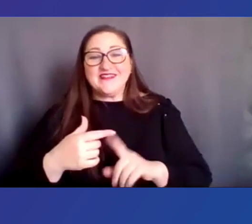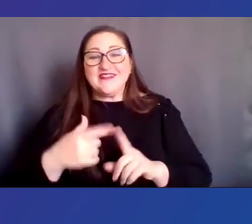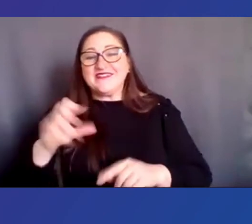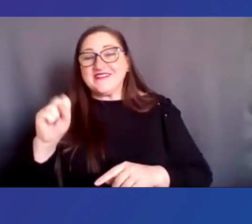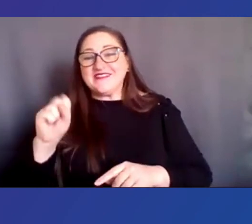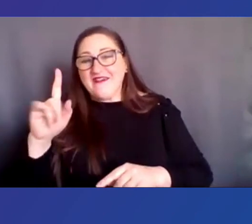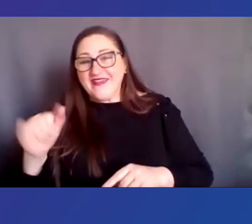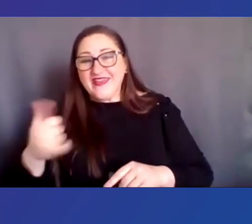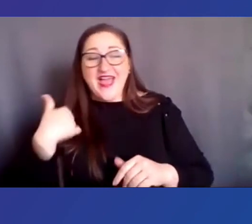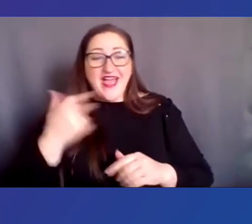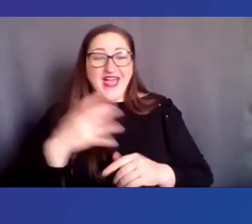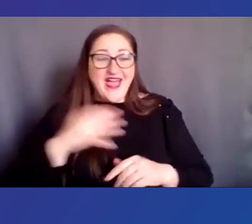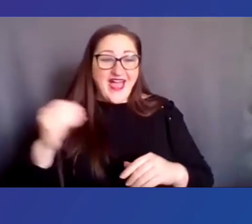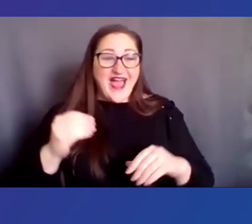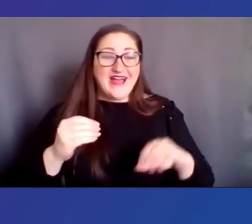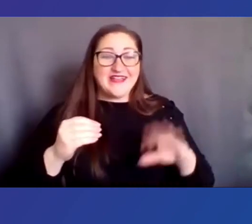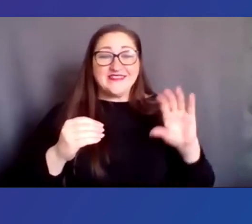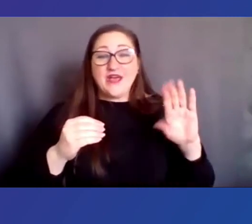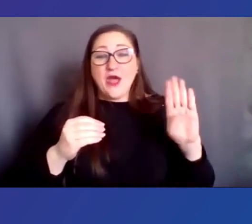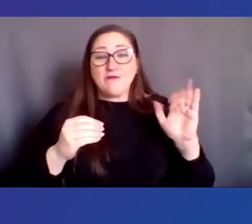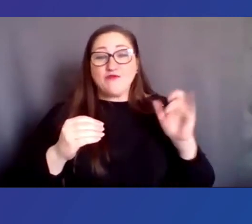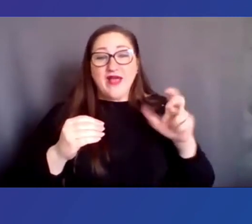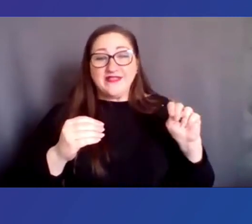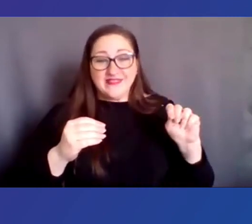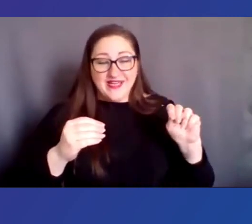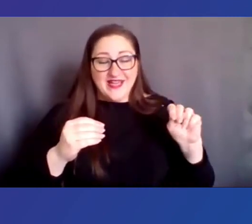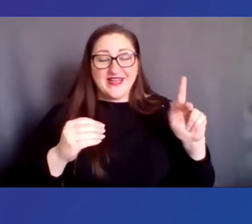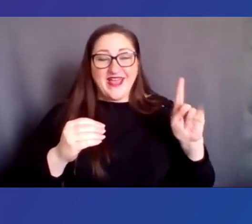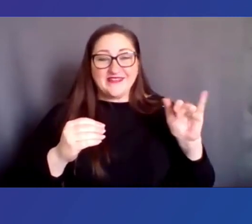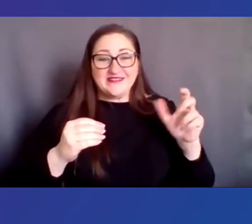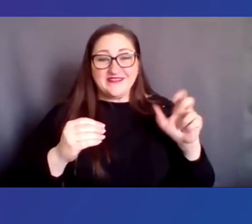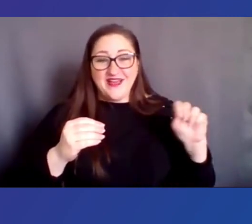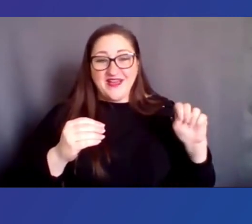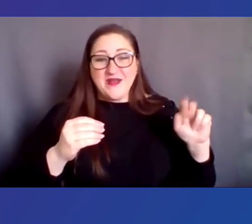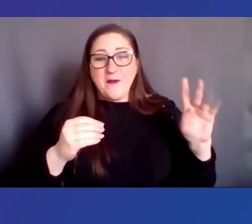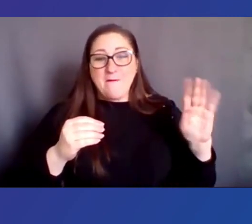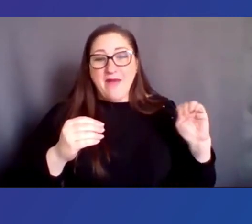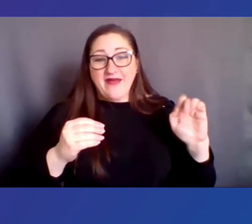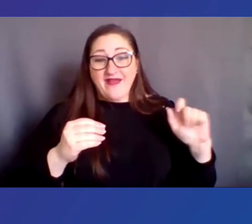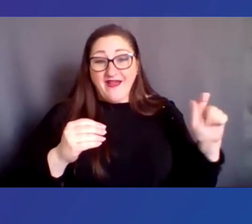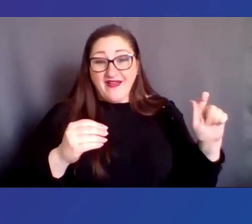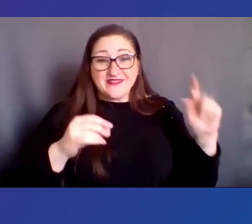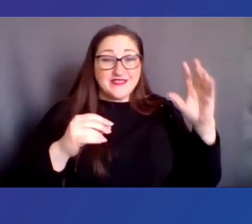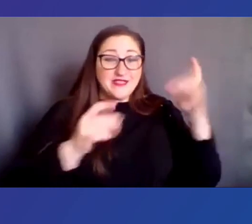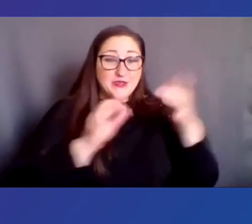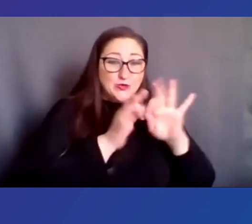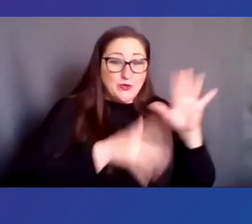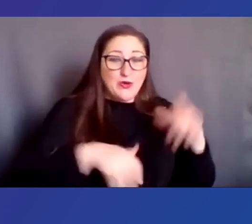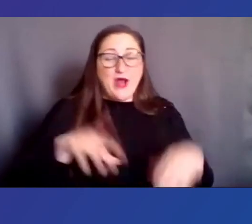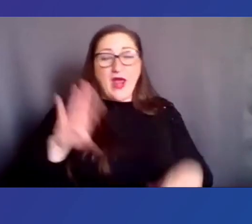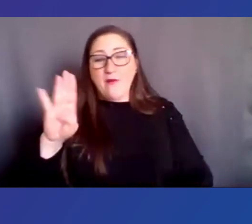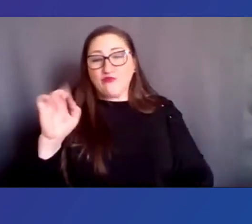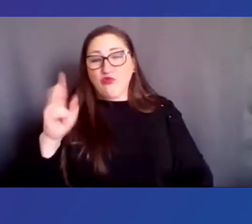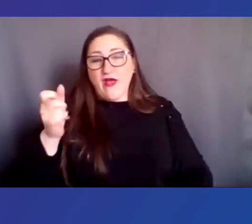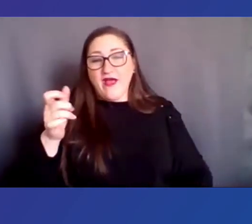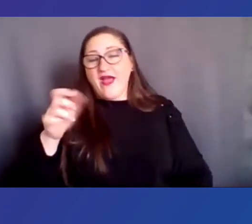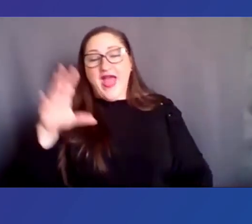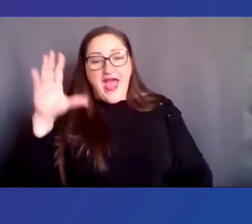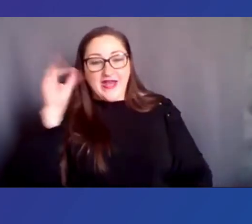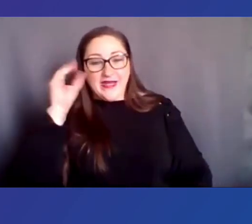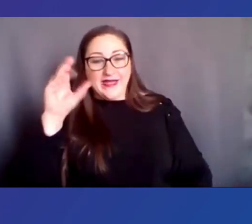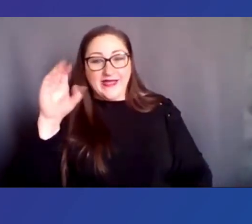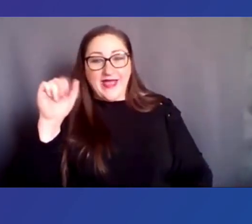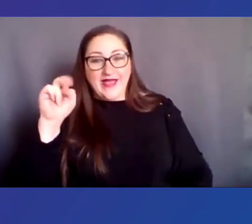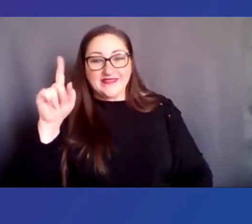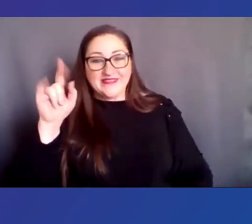to Brandon Kazan Maddox and Candice Daviter for all of their support over the past few days. We are headed to the